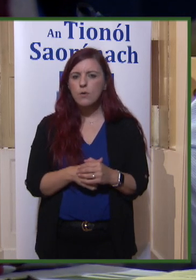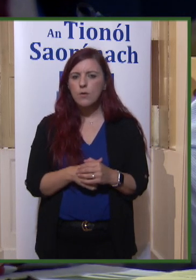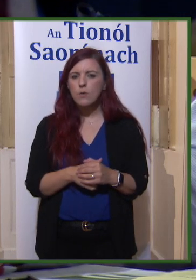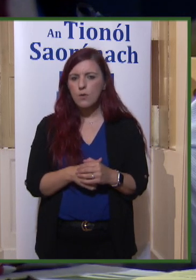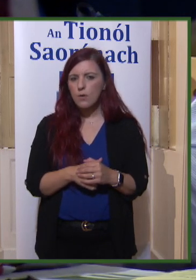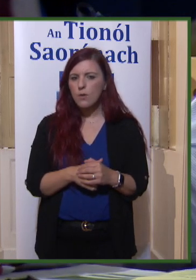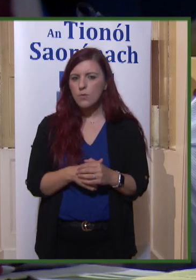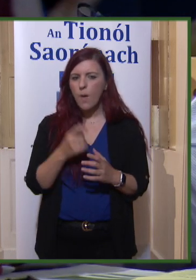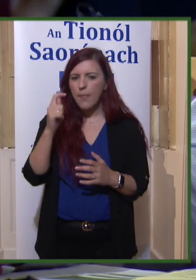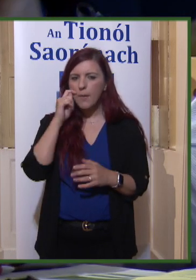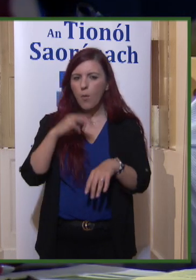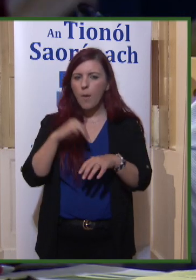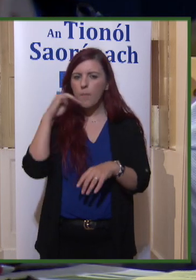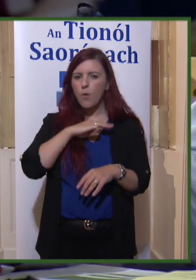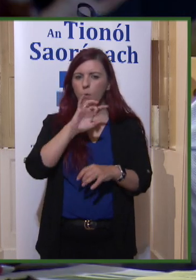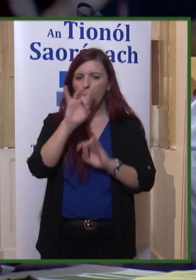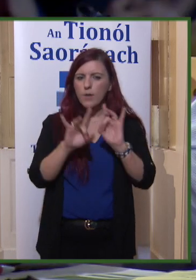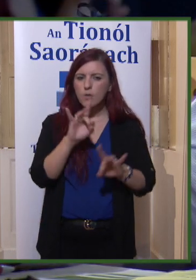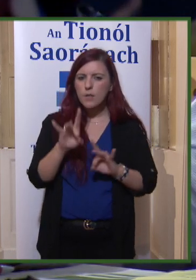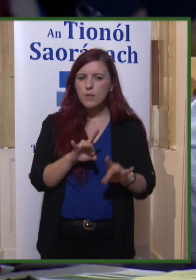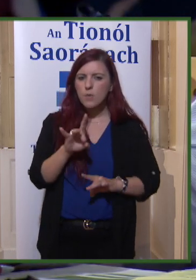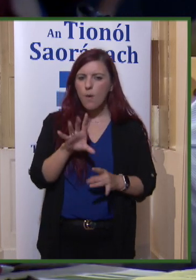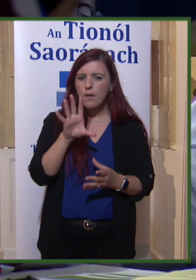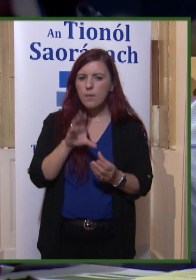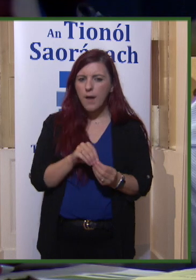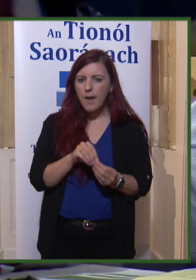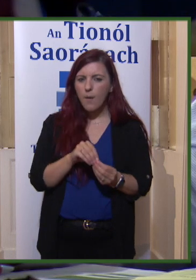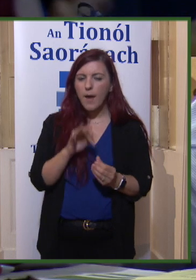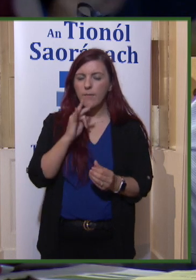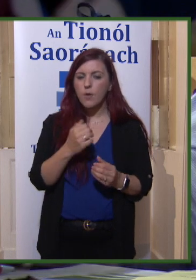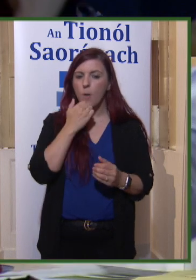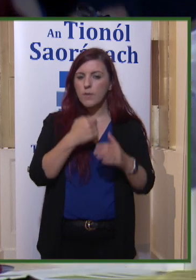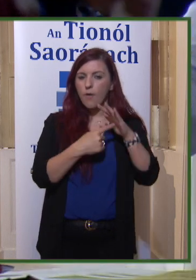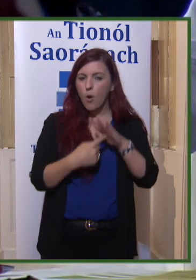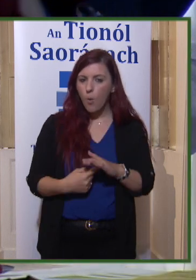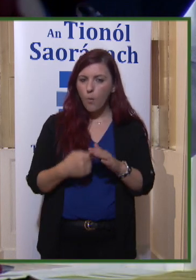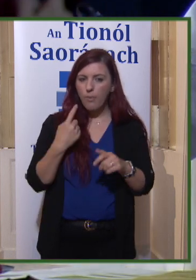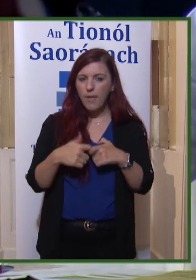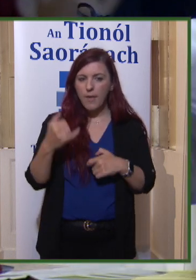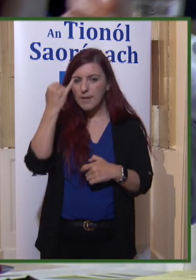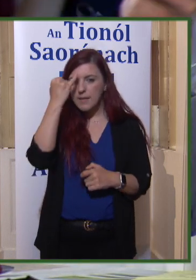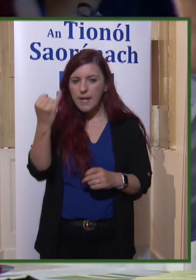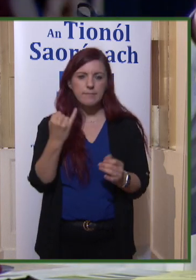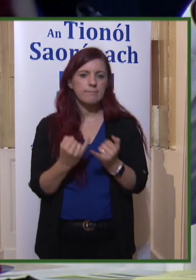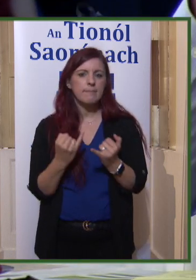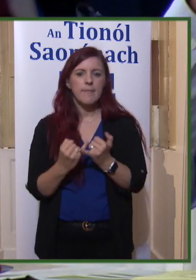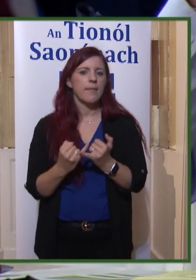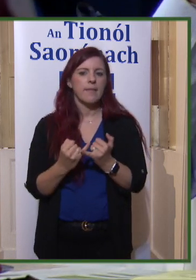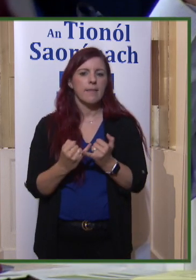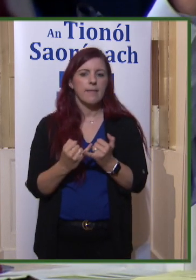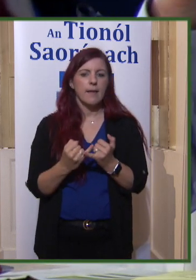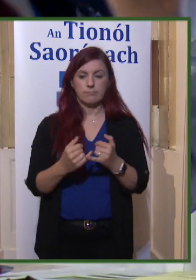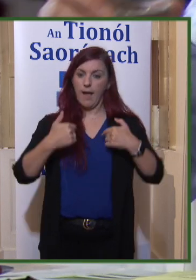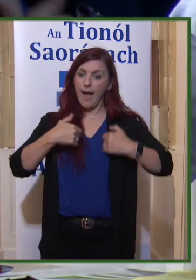important criterion. So that where the numbers are fairly low, the idea is that somebody, like if I decided to stand for election in the